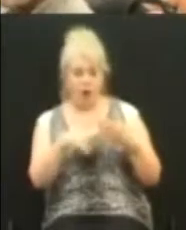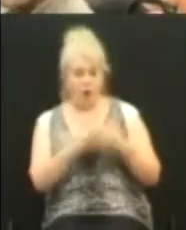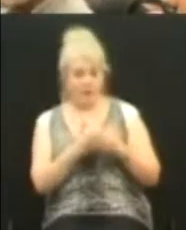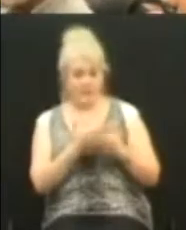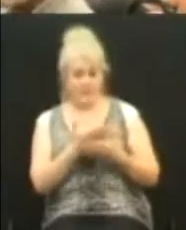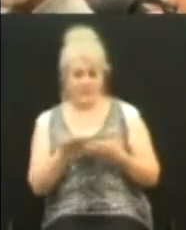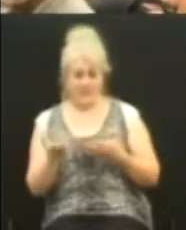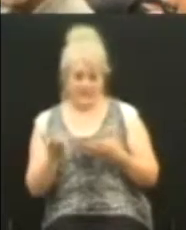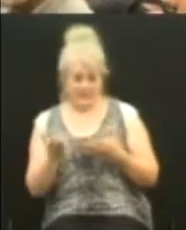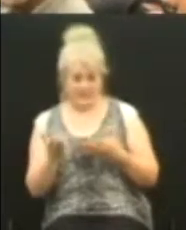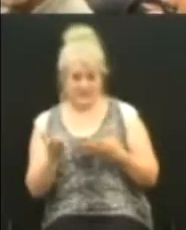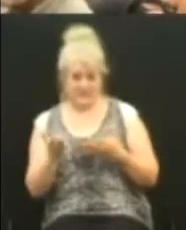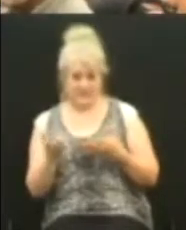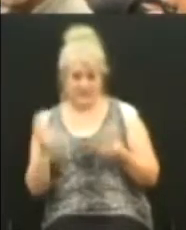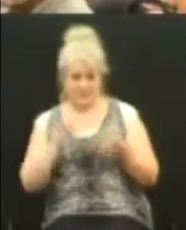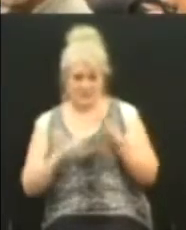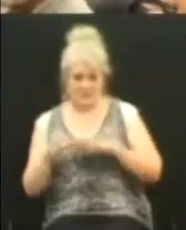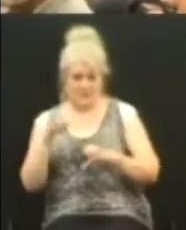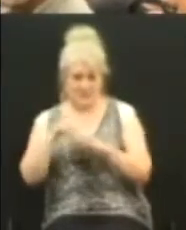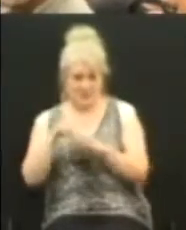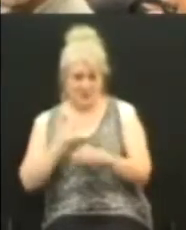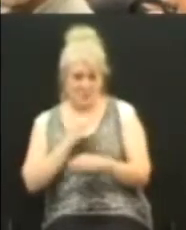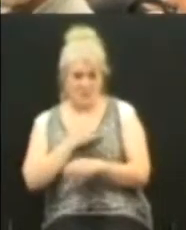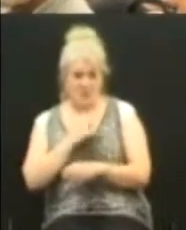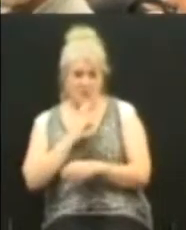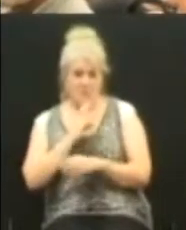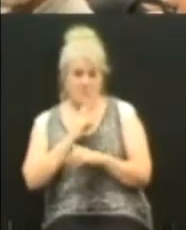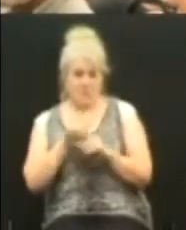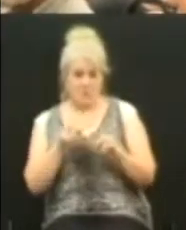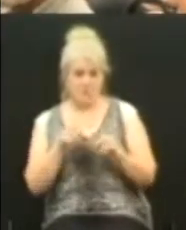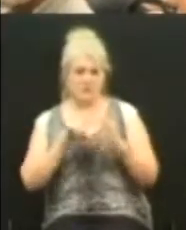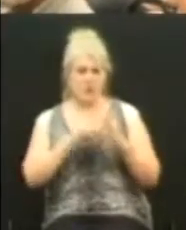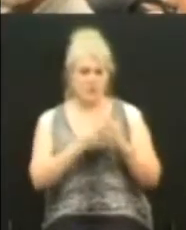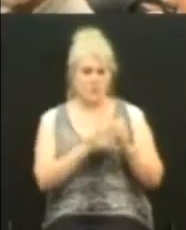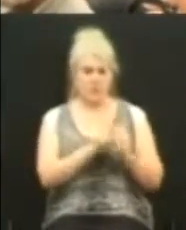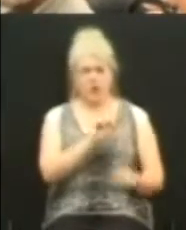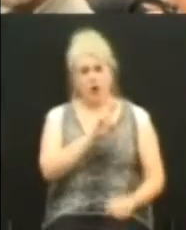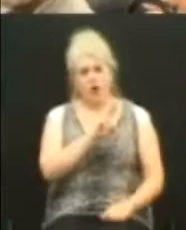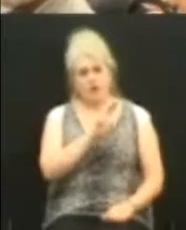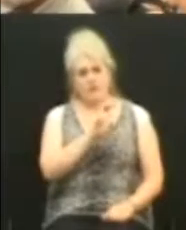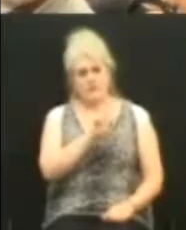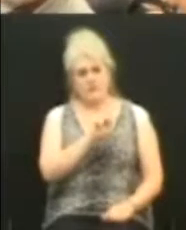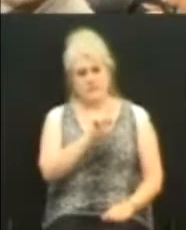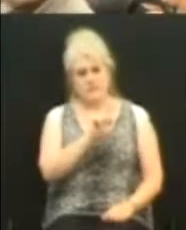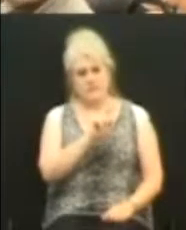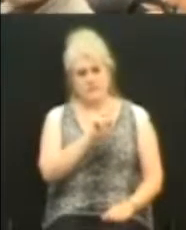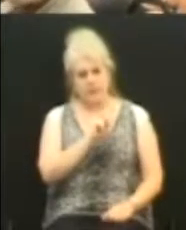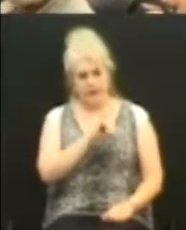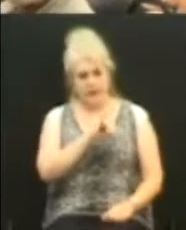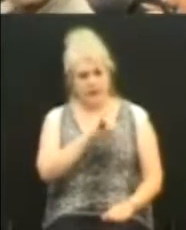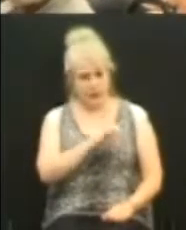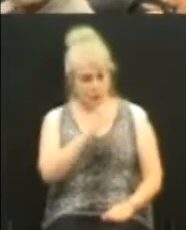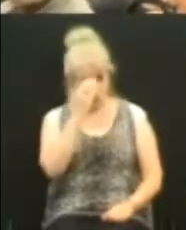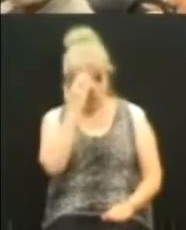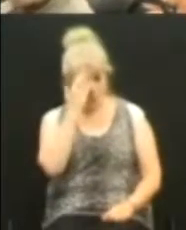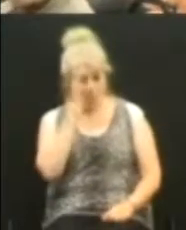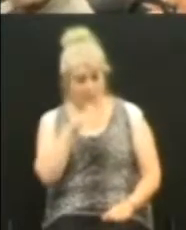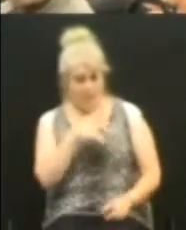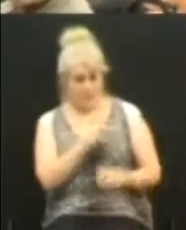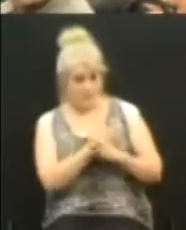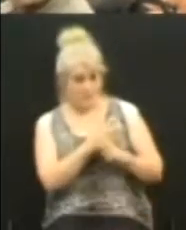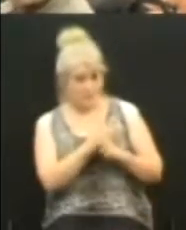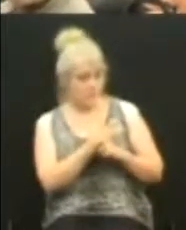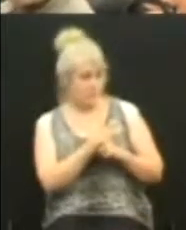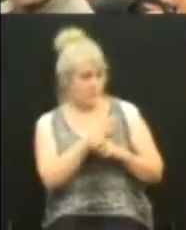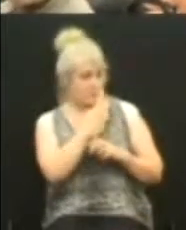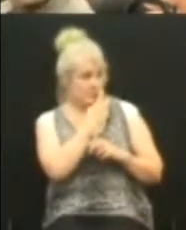and toxic and raises quite a bit of concerns. Let's start with arsenic. As I'm sure all of you are already aware of the fact that arsenic is naturally occurring here in Idaho